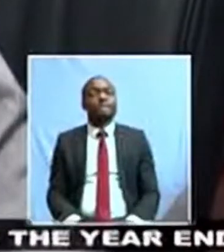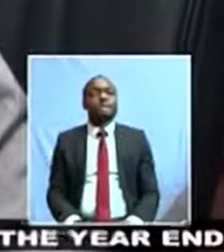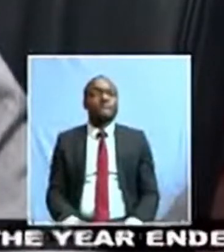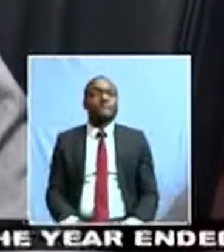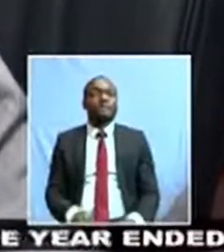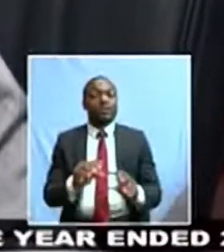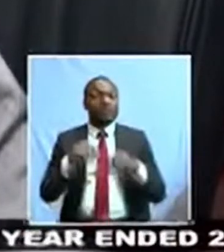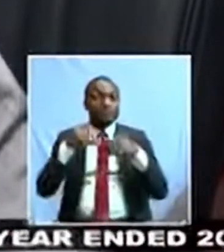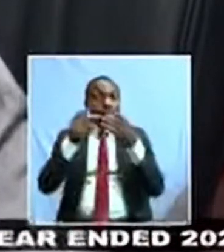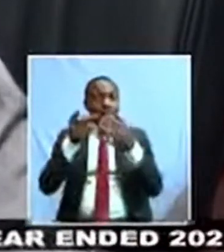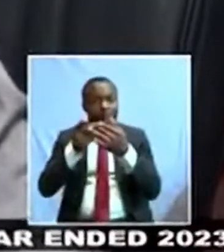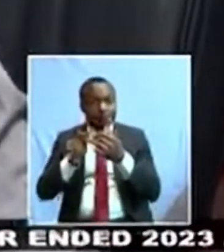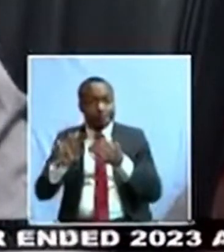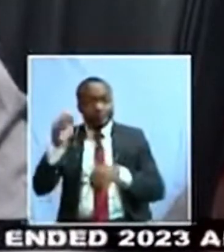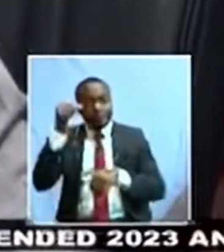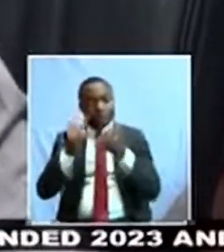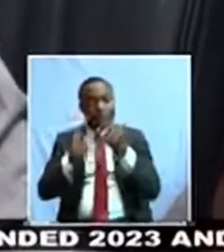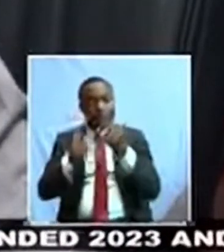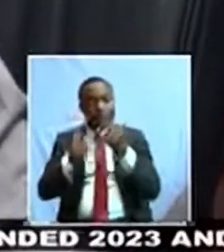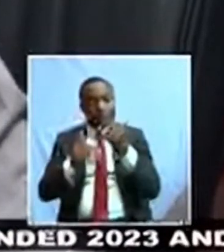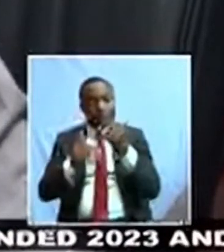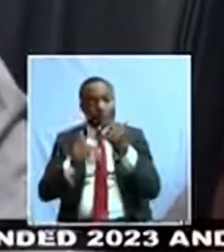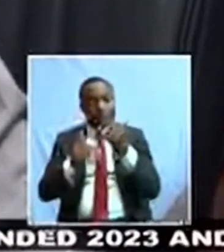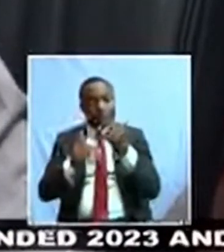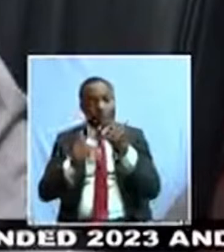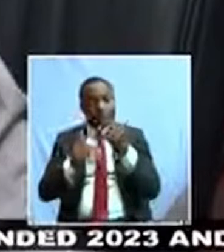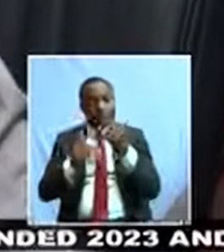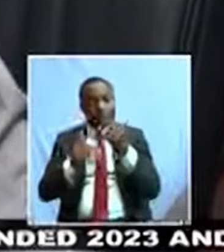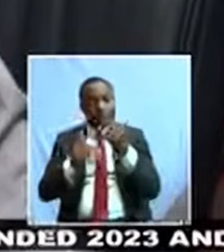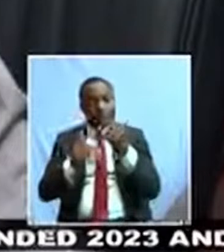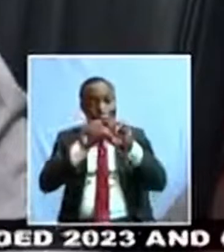we give a partial completion certificate